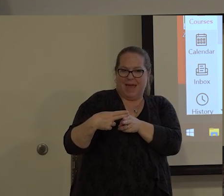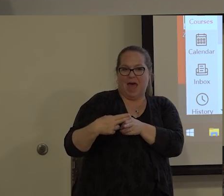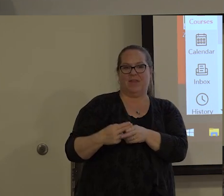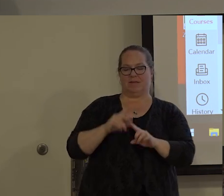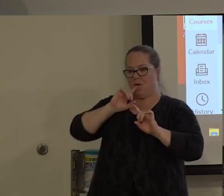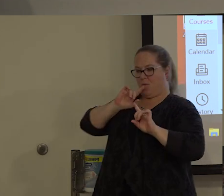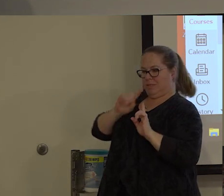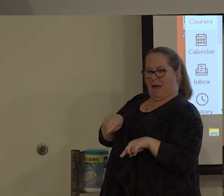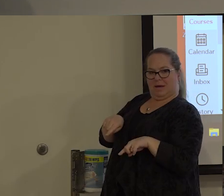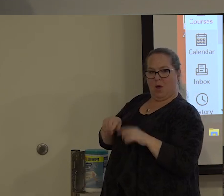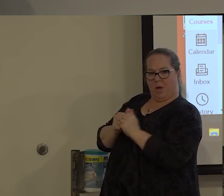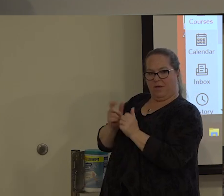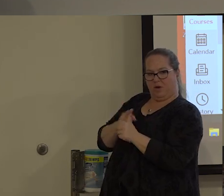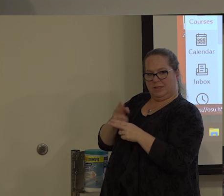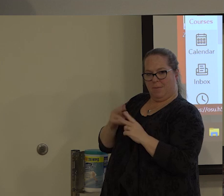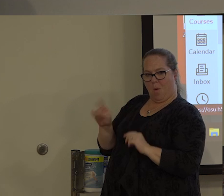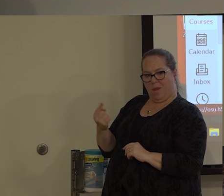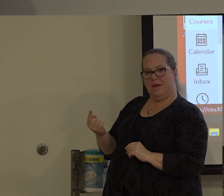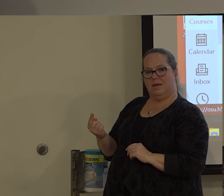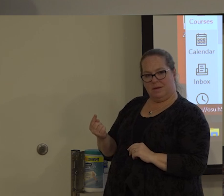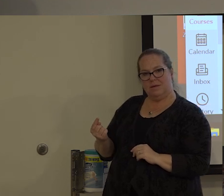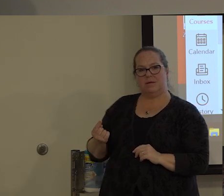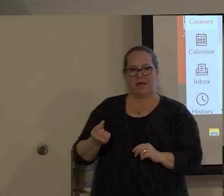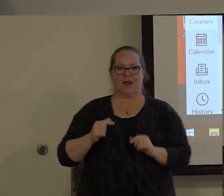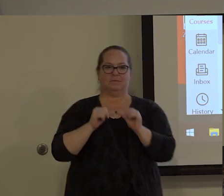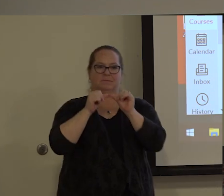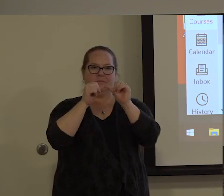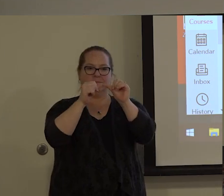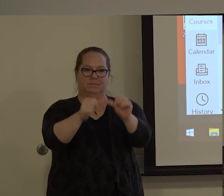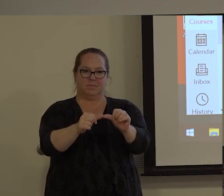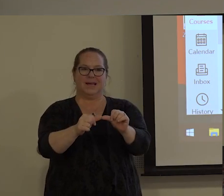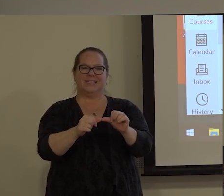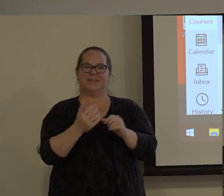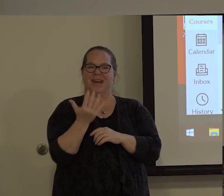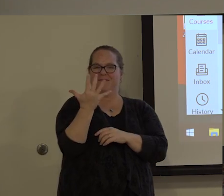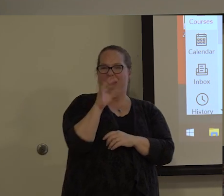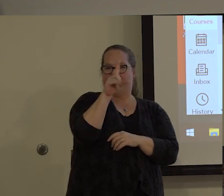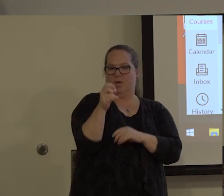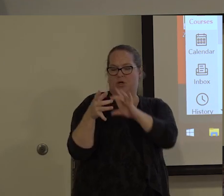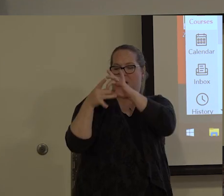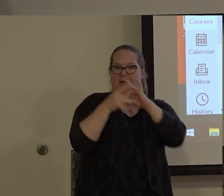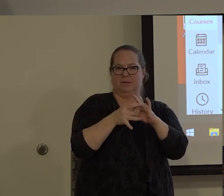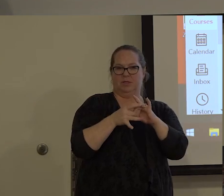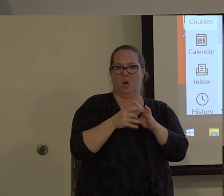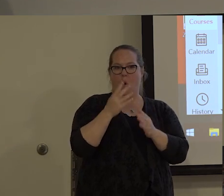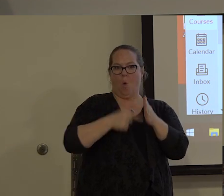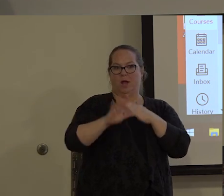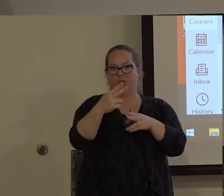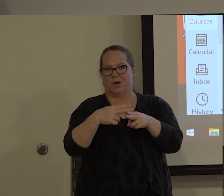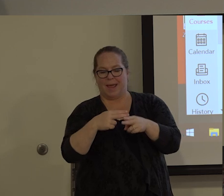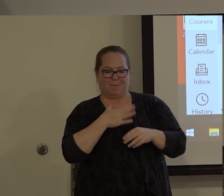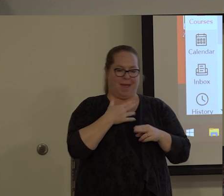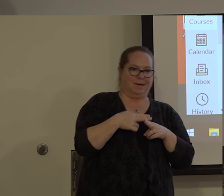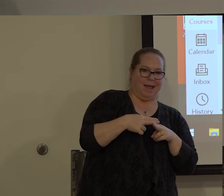the proper response. And then it sort of continues. So this is grouped into sort of 5 questions around what is your name, my name